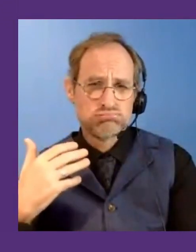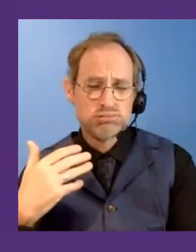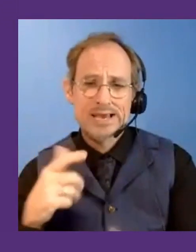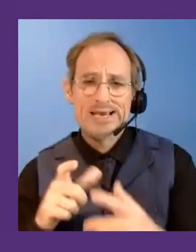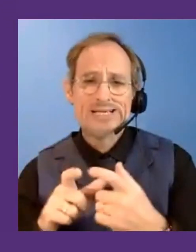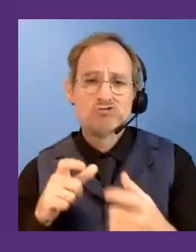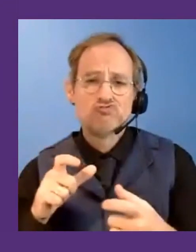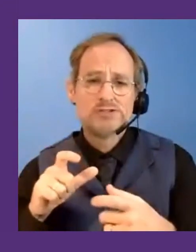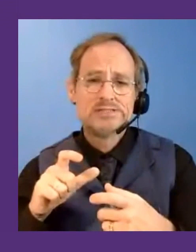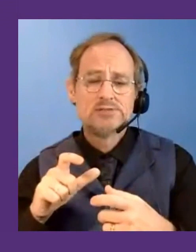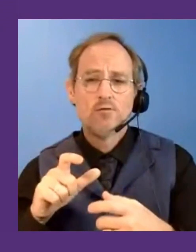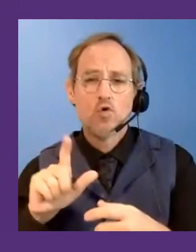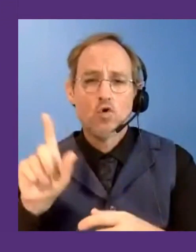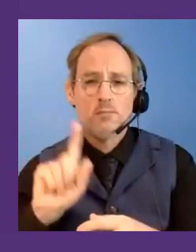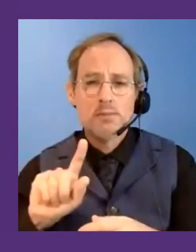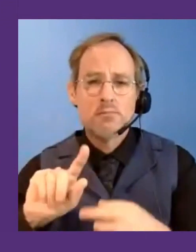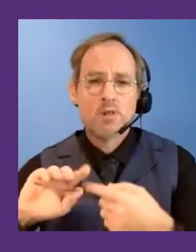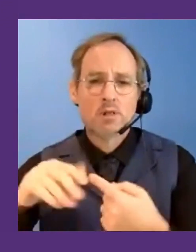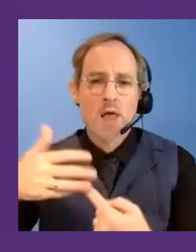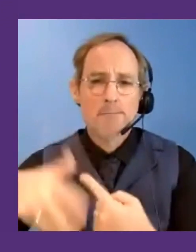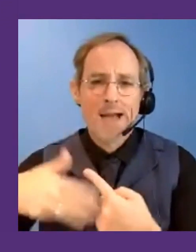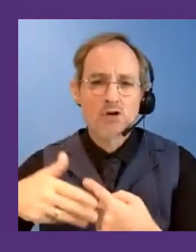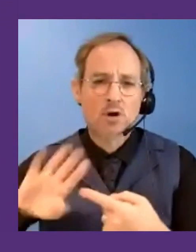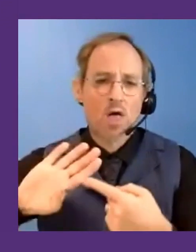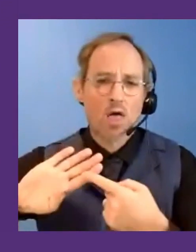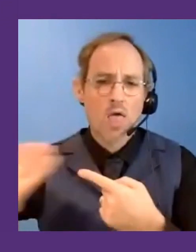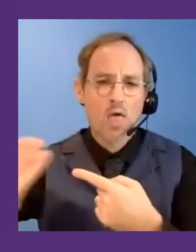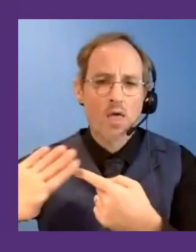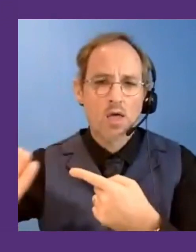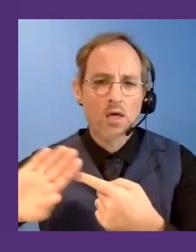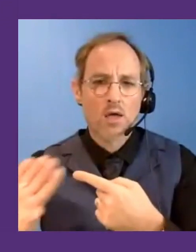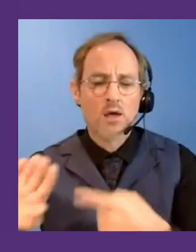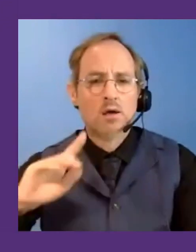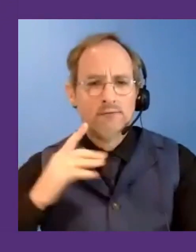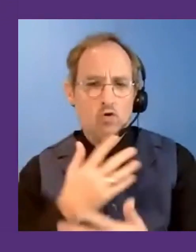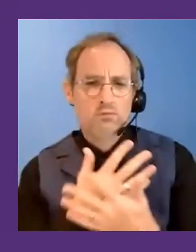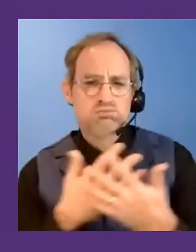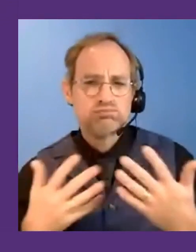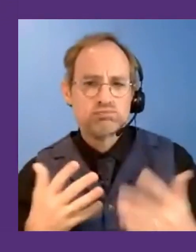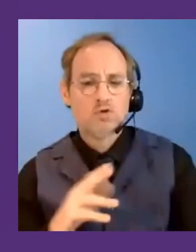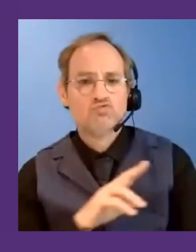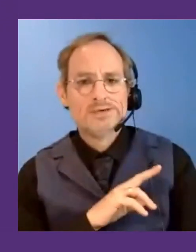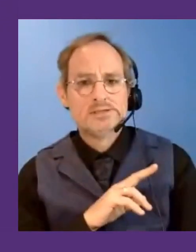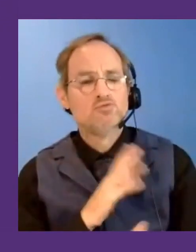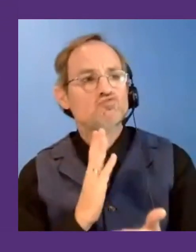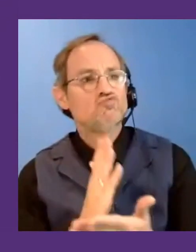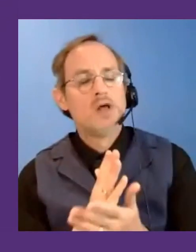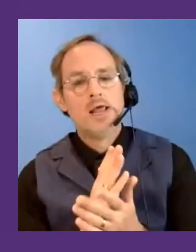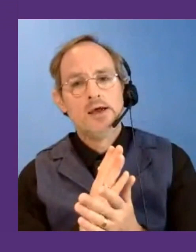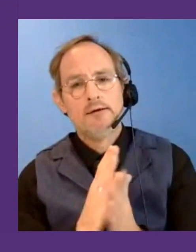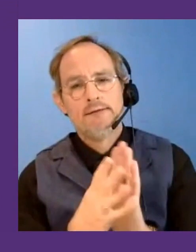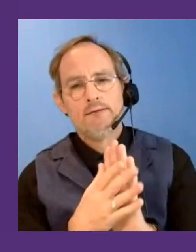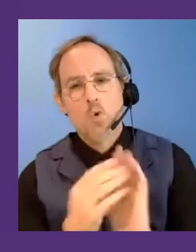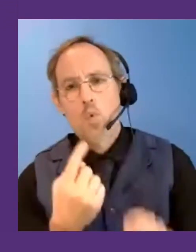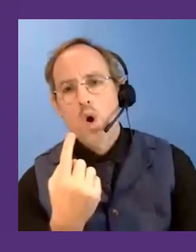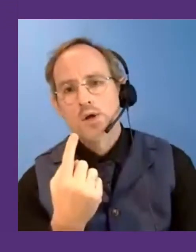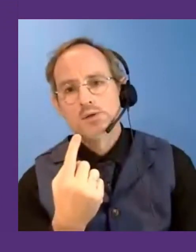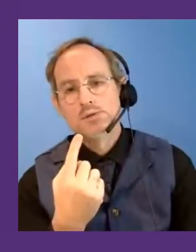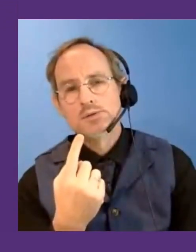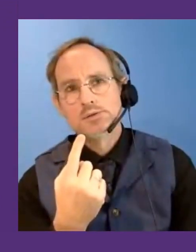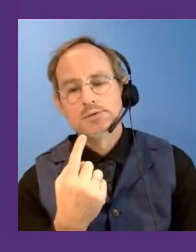background, for all kinds of reasons. In fact, the only industry that's been more exclusive in terms